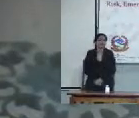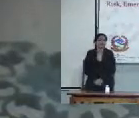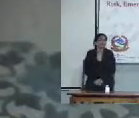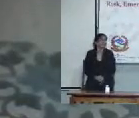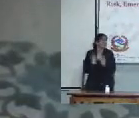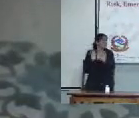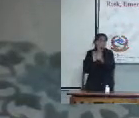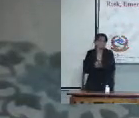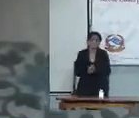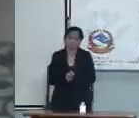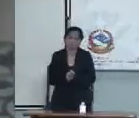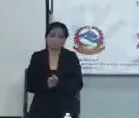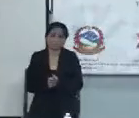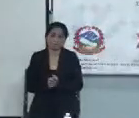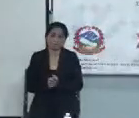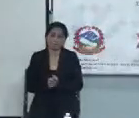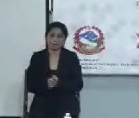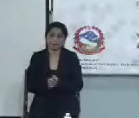Shall I answer?